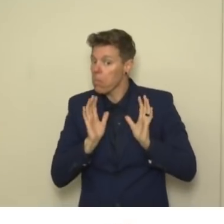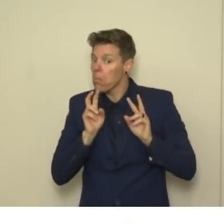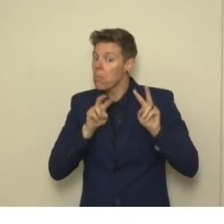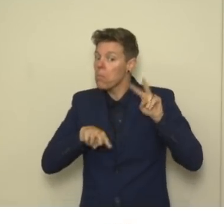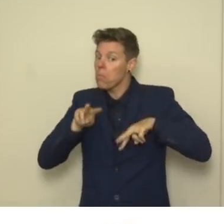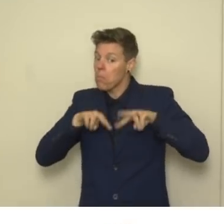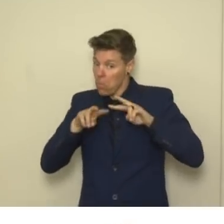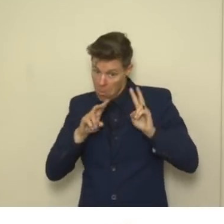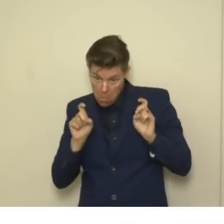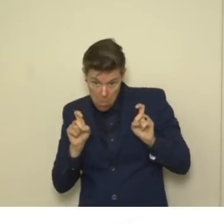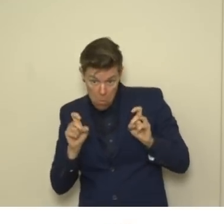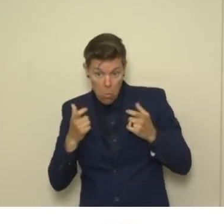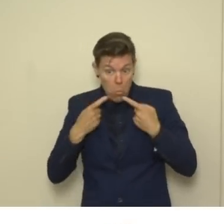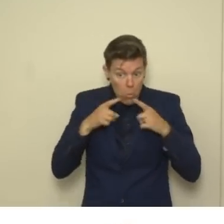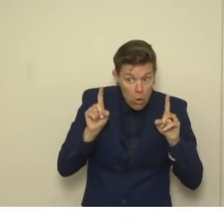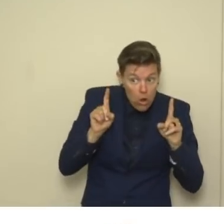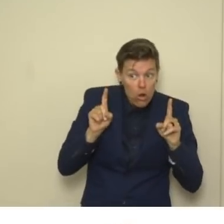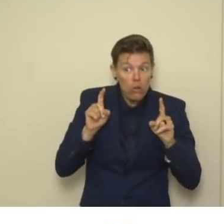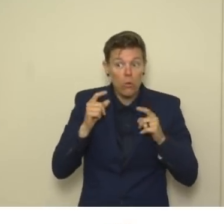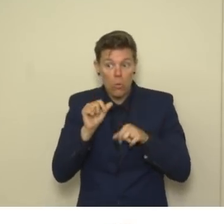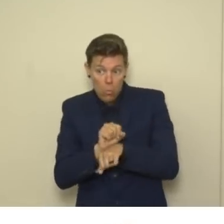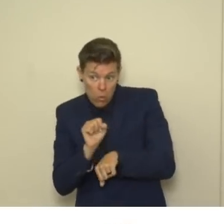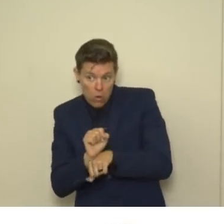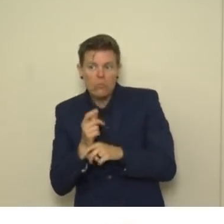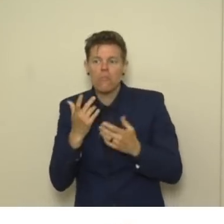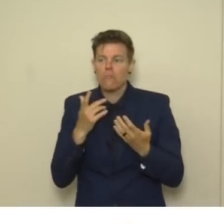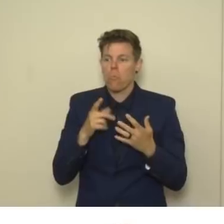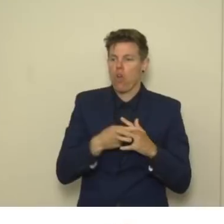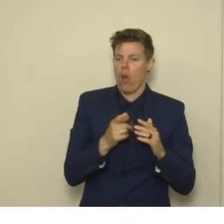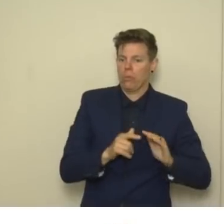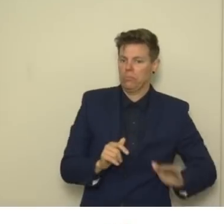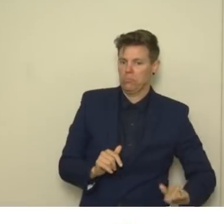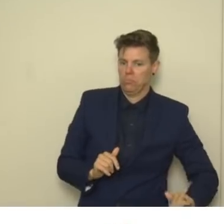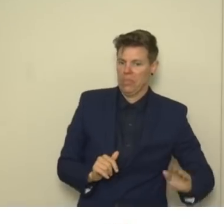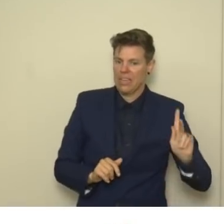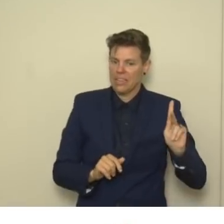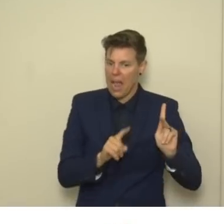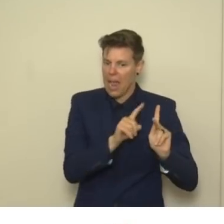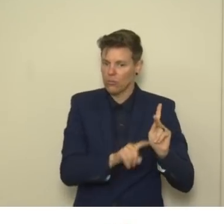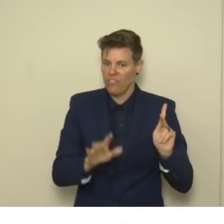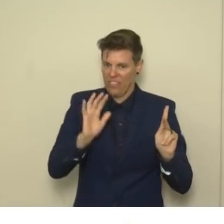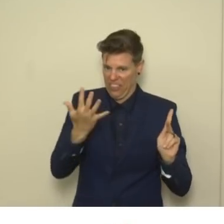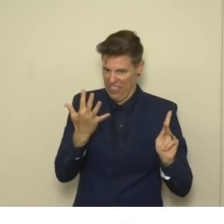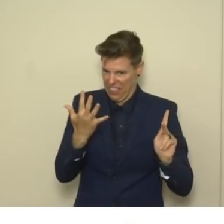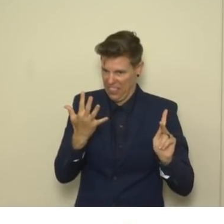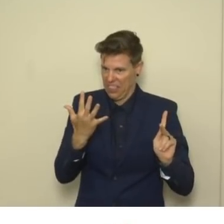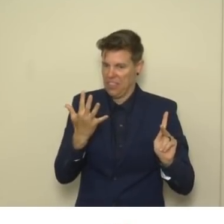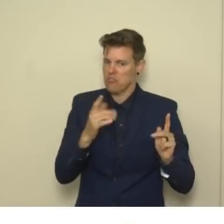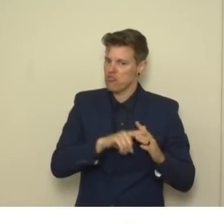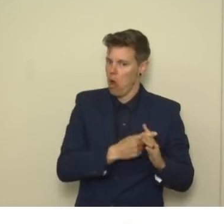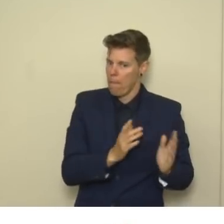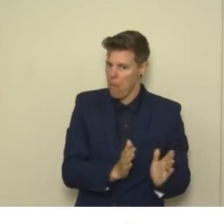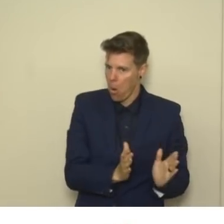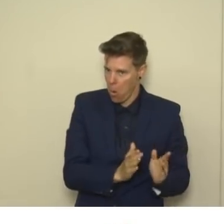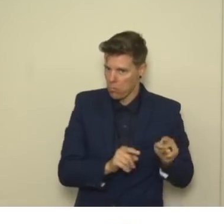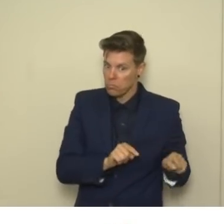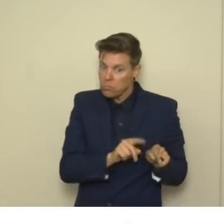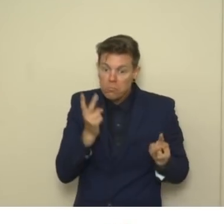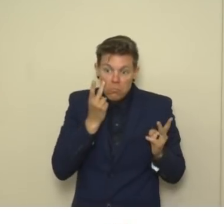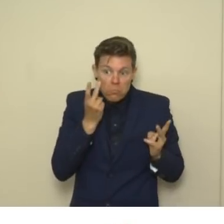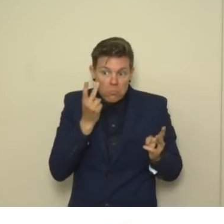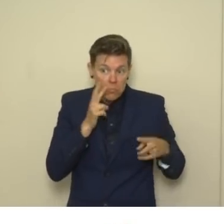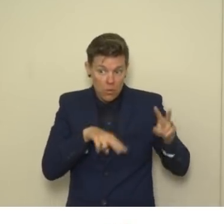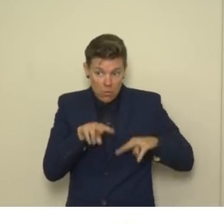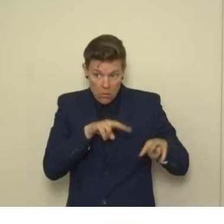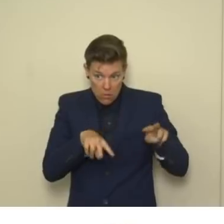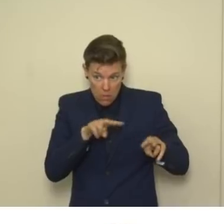the K-5 students back first. So the effort today is that after Labor